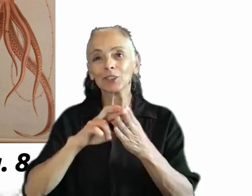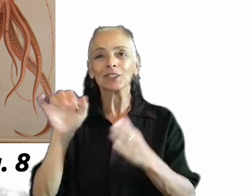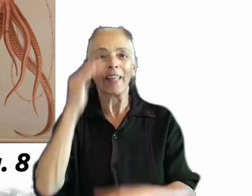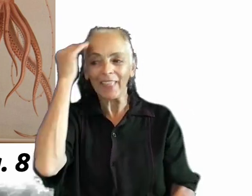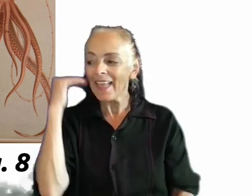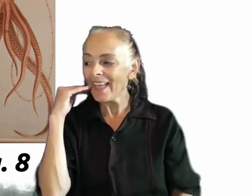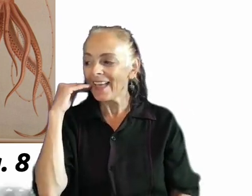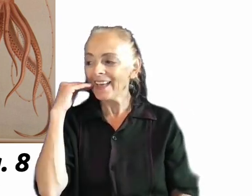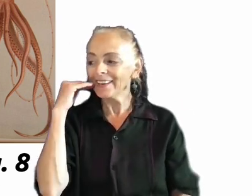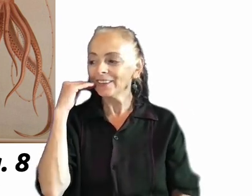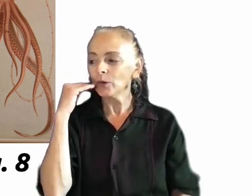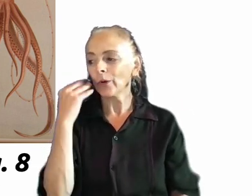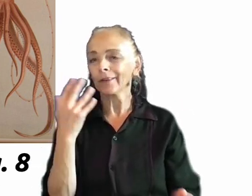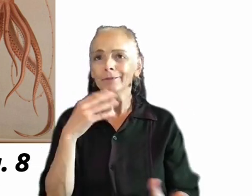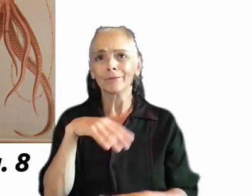I guess that would be called the beak.